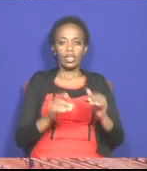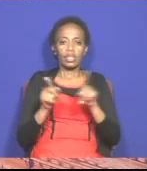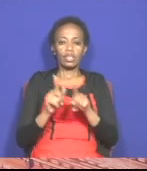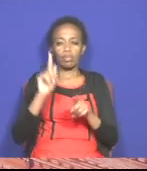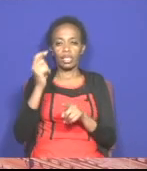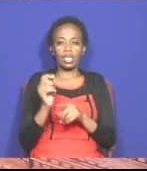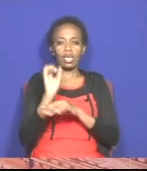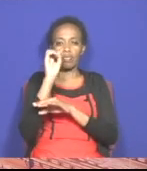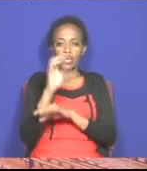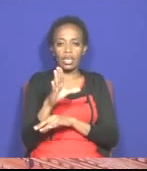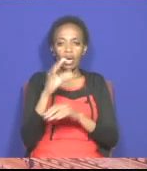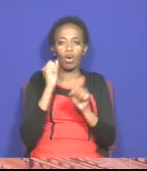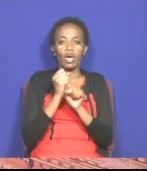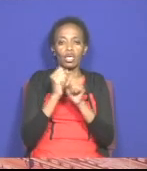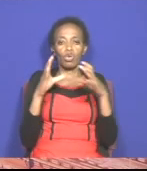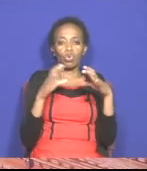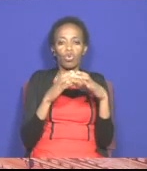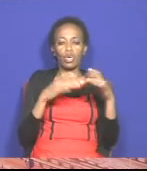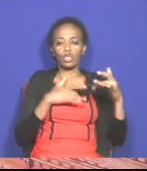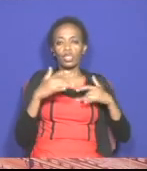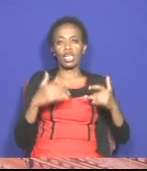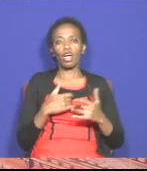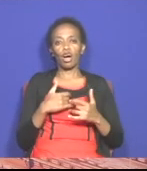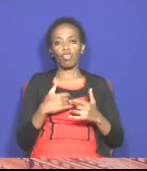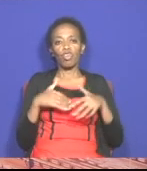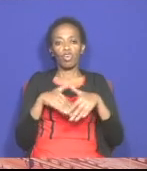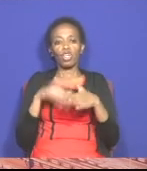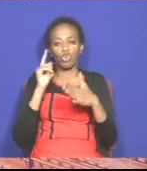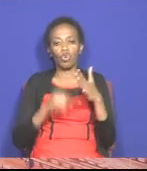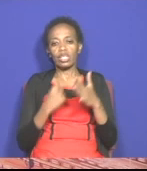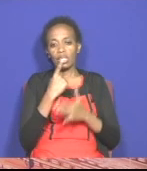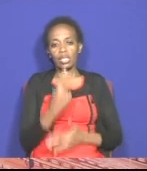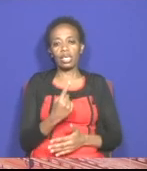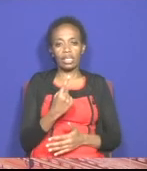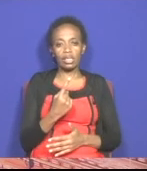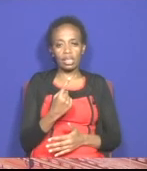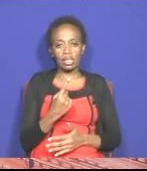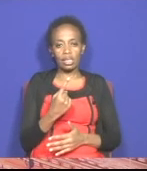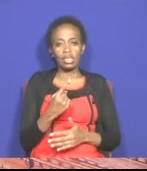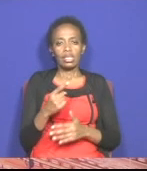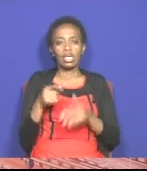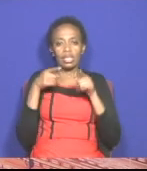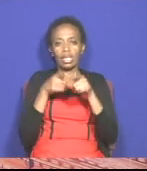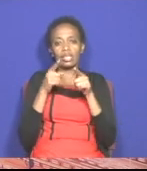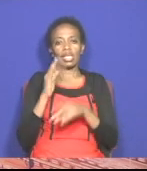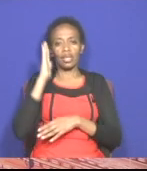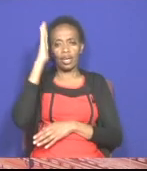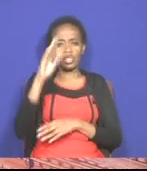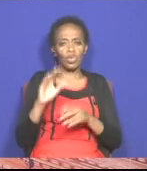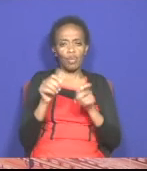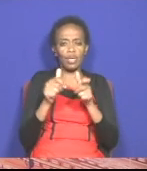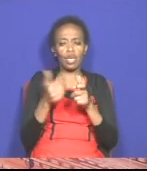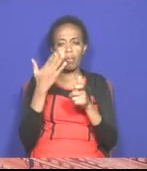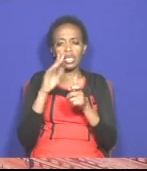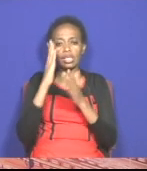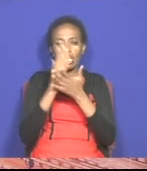Kenya Media Sector Working Group has expressed concern following what it calls sustained attacks directed to the media by a section